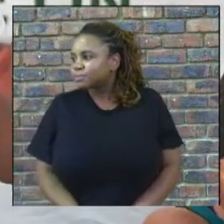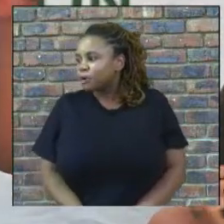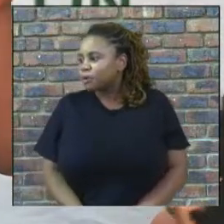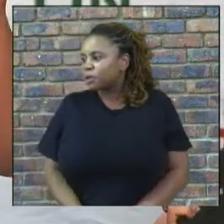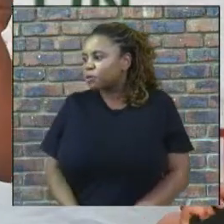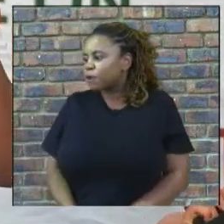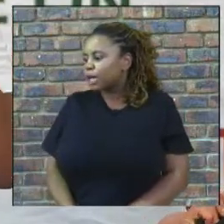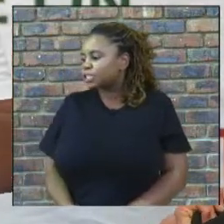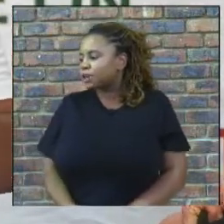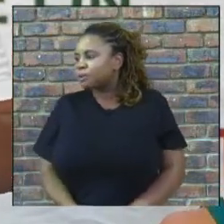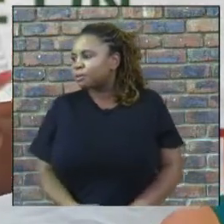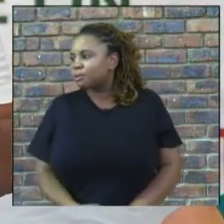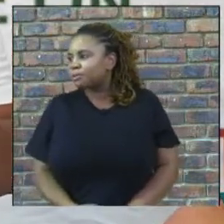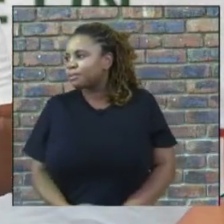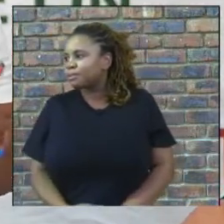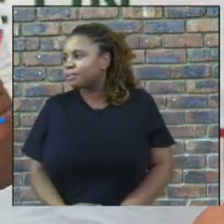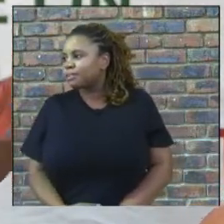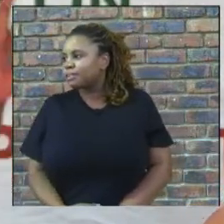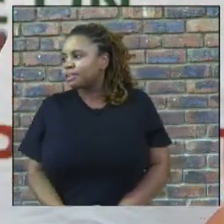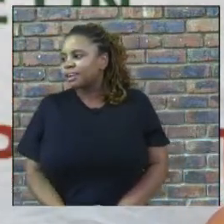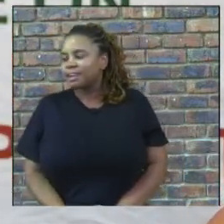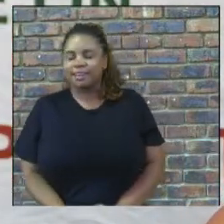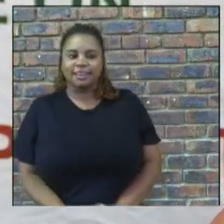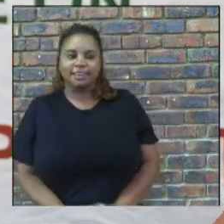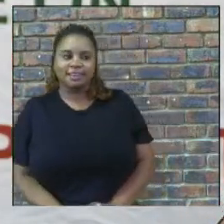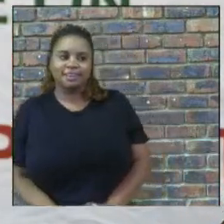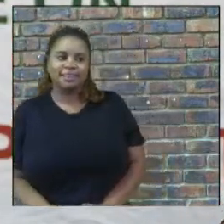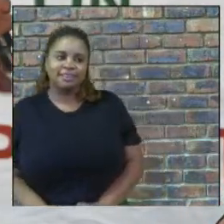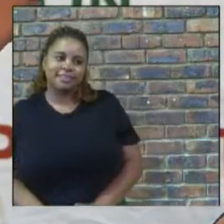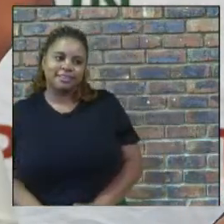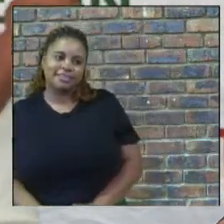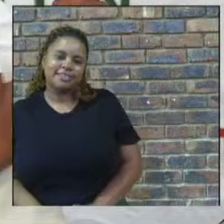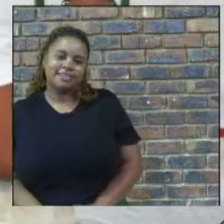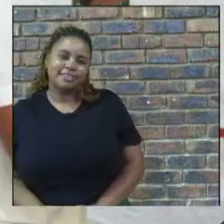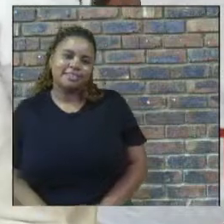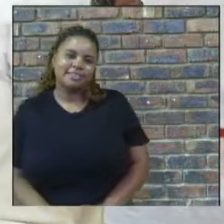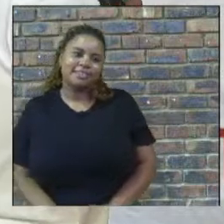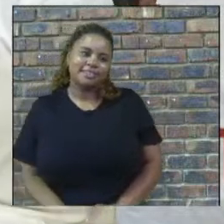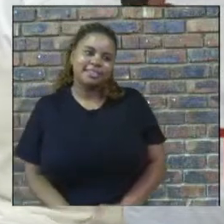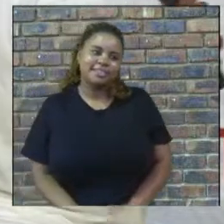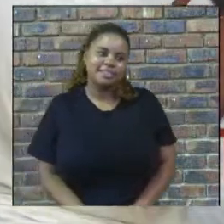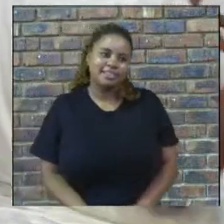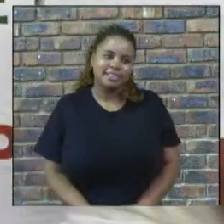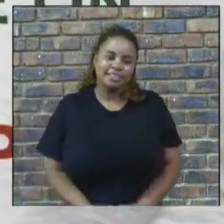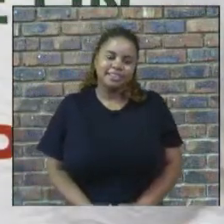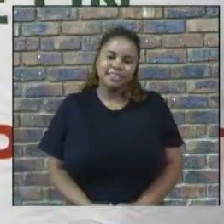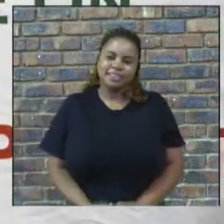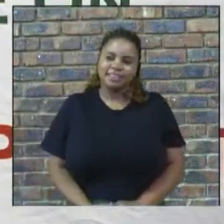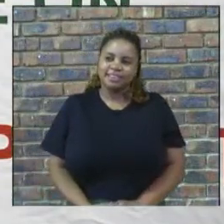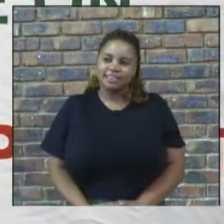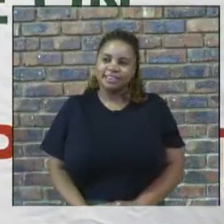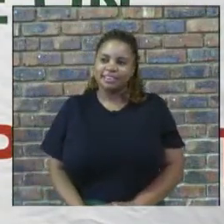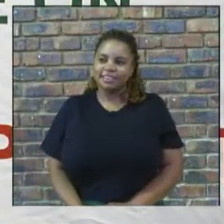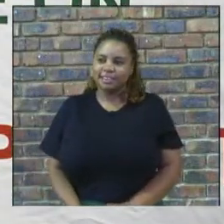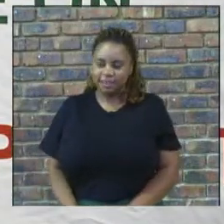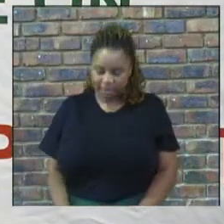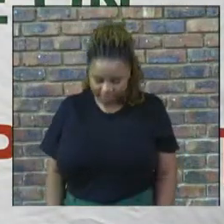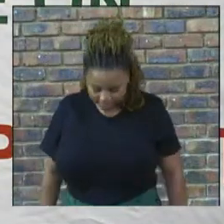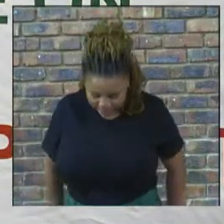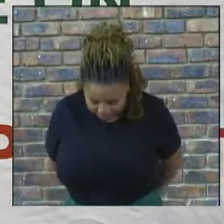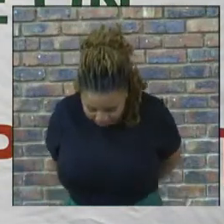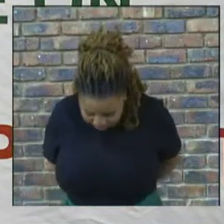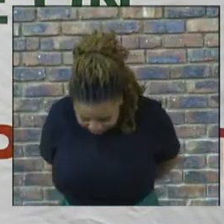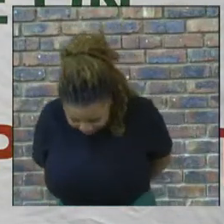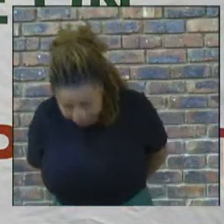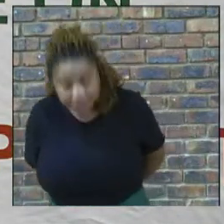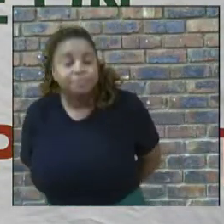Oh, I heard that there are priests here. So can we give the priest a voice so that the prayer is prayed for real,